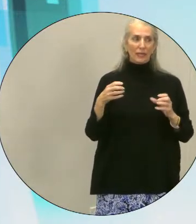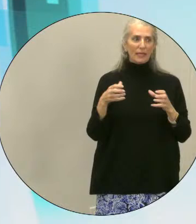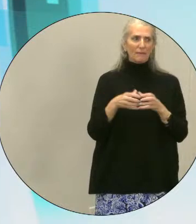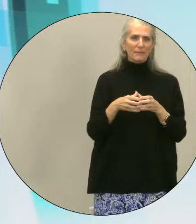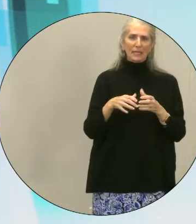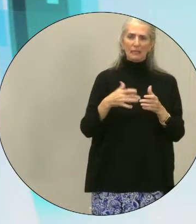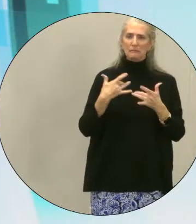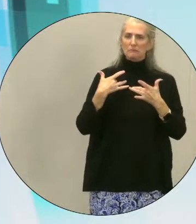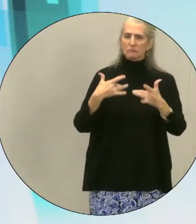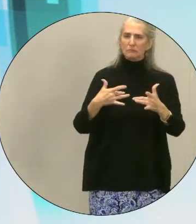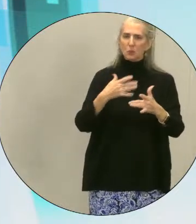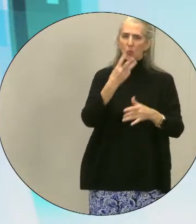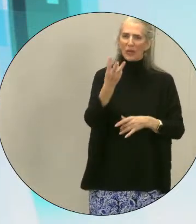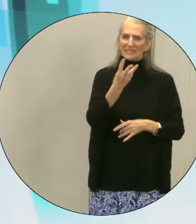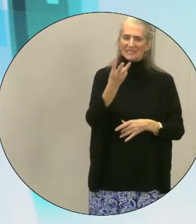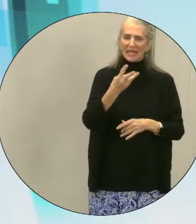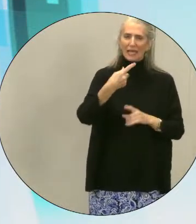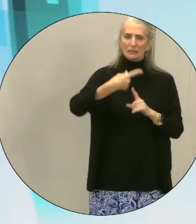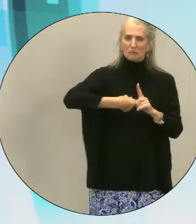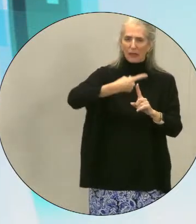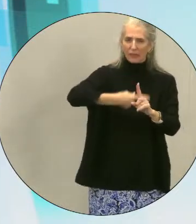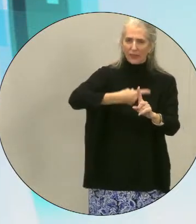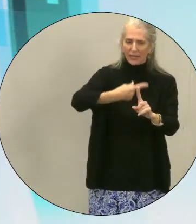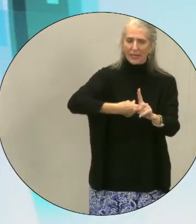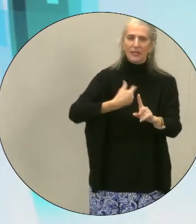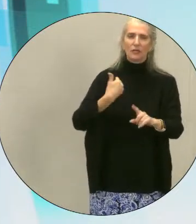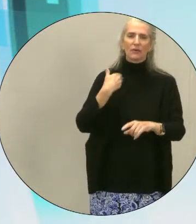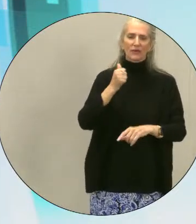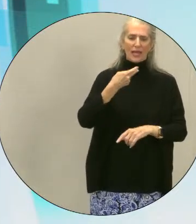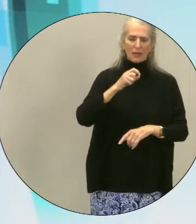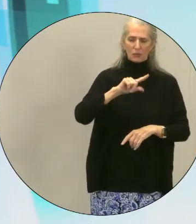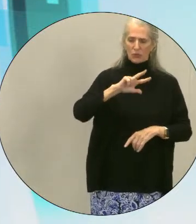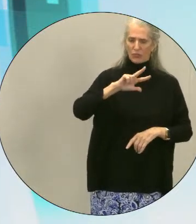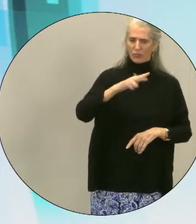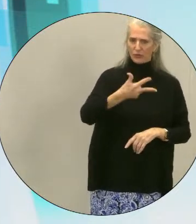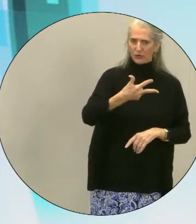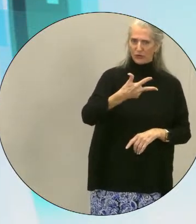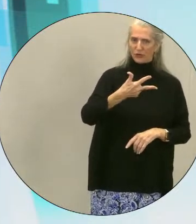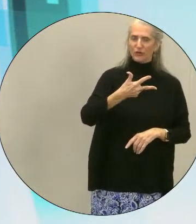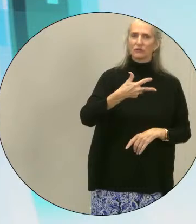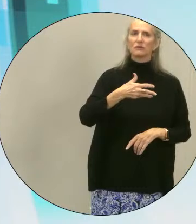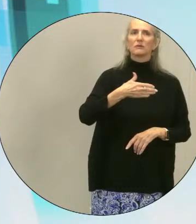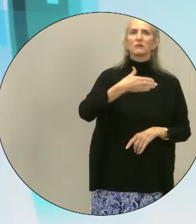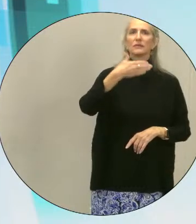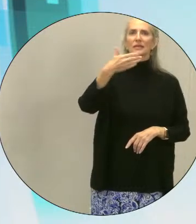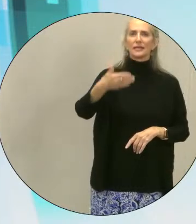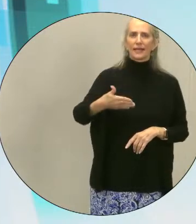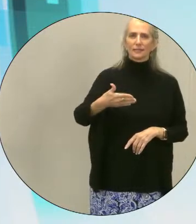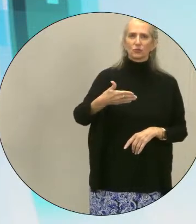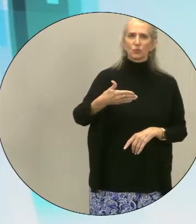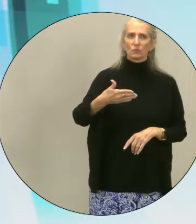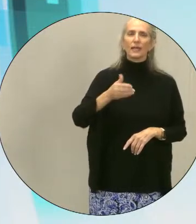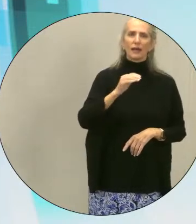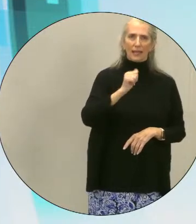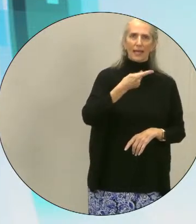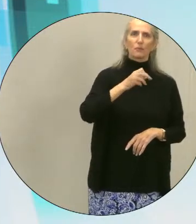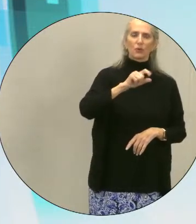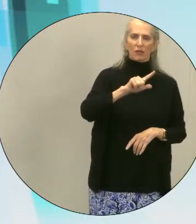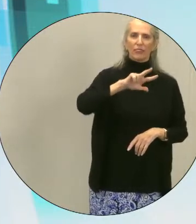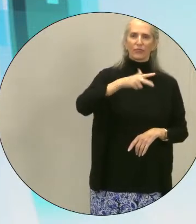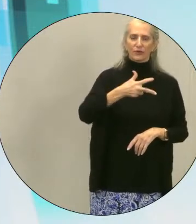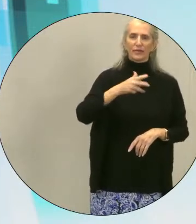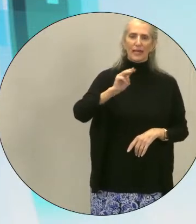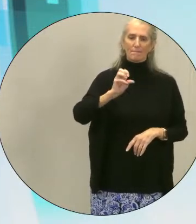usually Wednesdays, once a month. We have a meeting on April 3rd. The next one is, we have April 3rd and we have